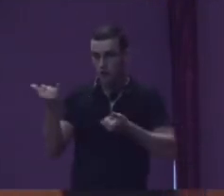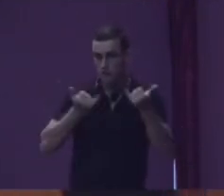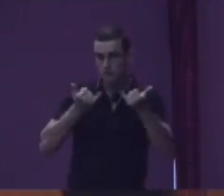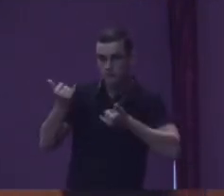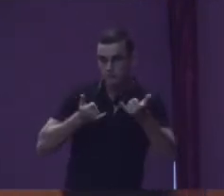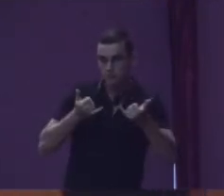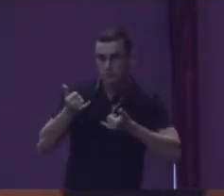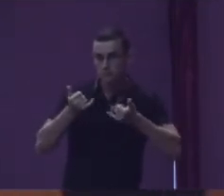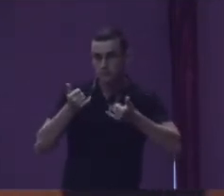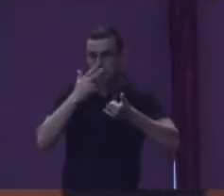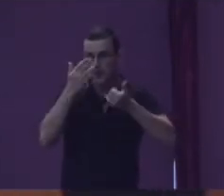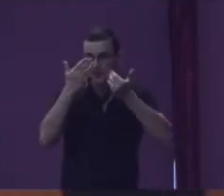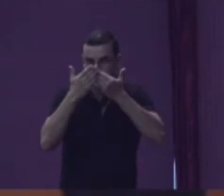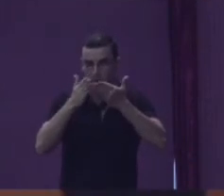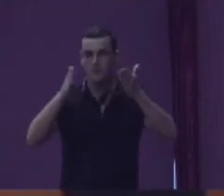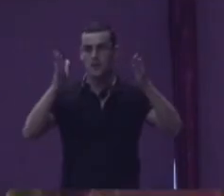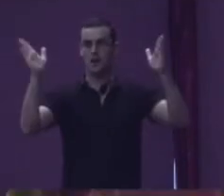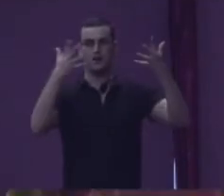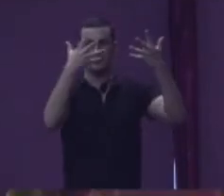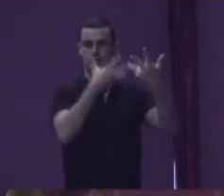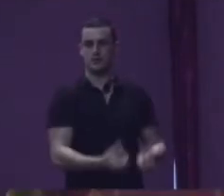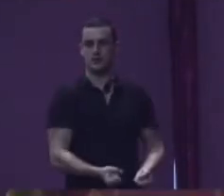a sua aceitação.